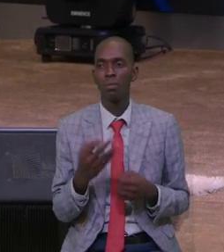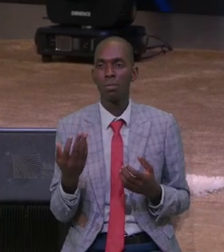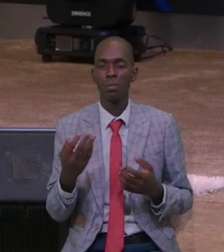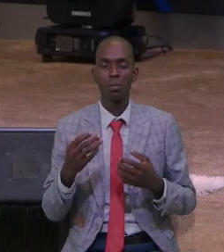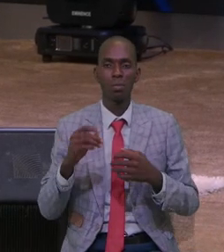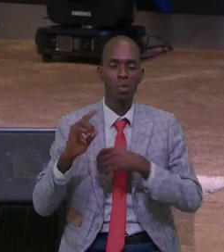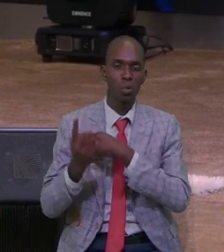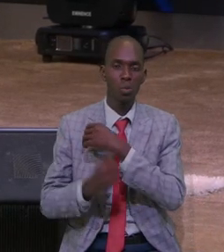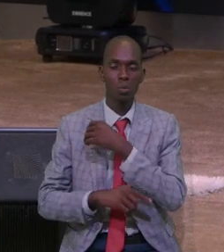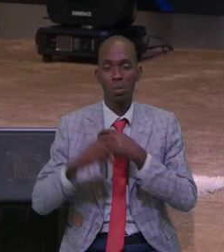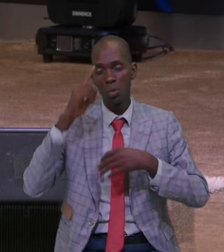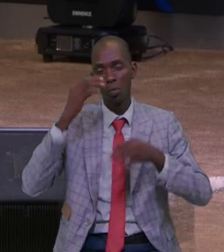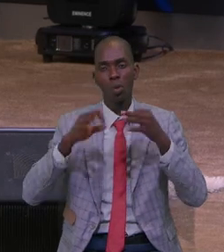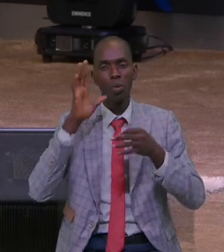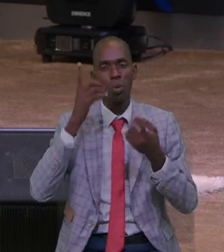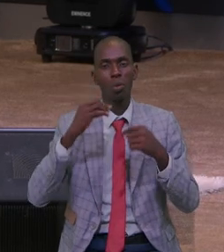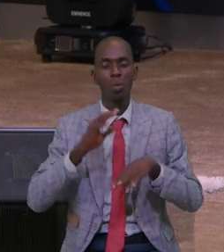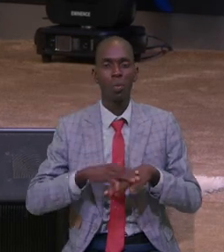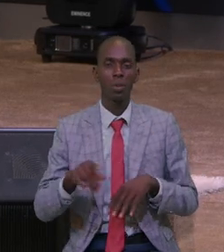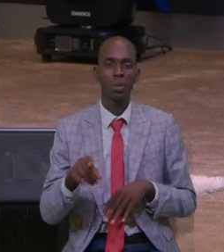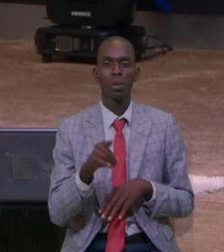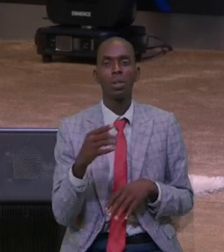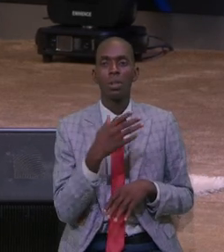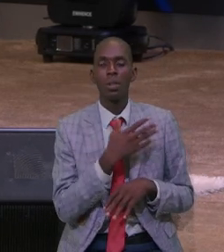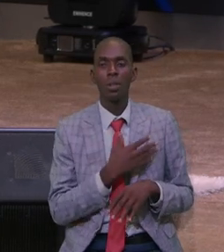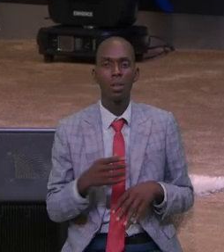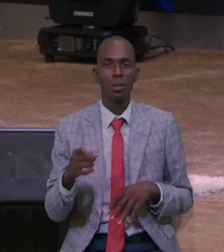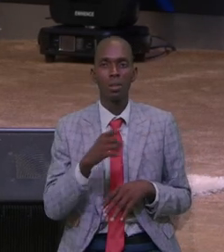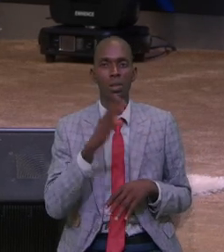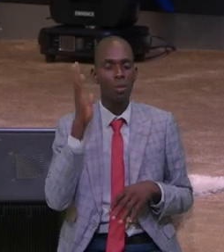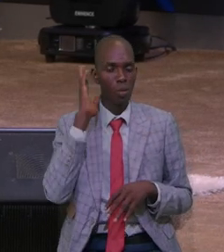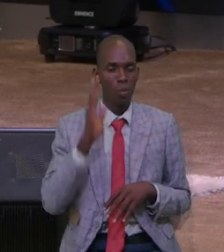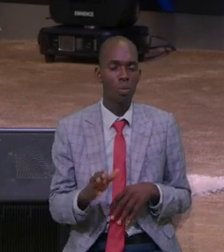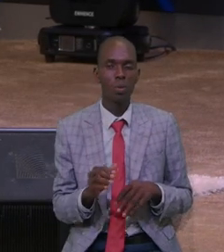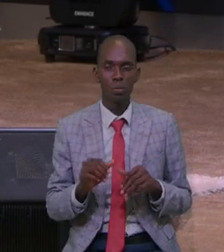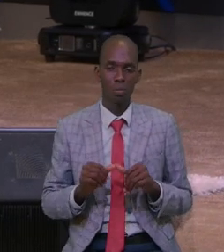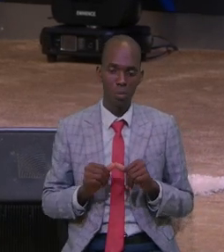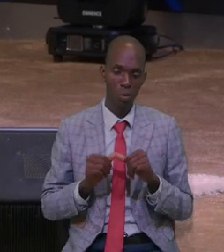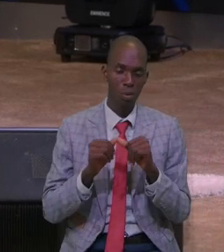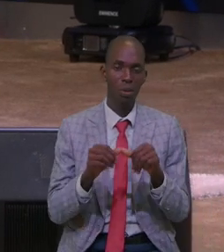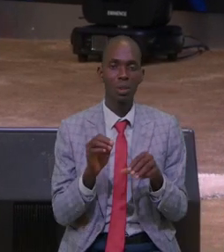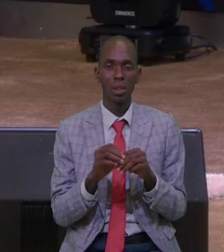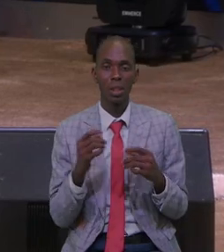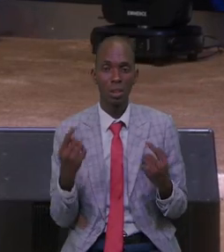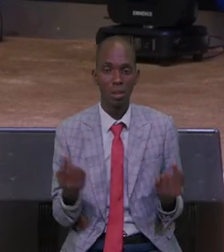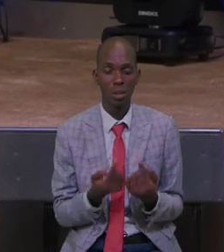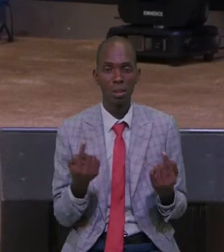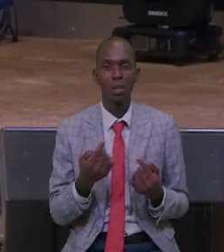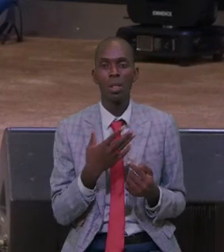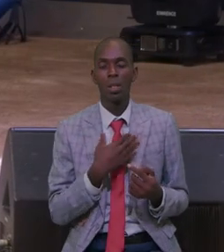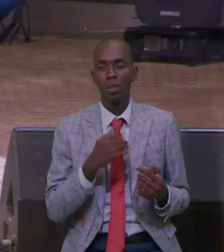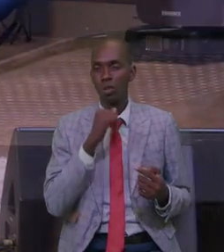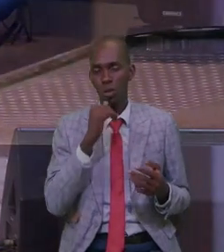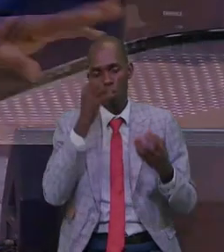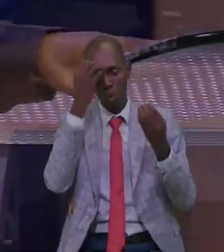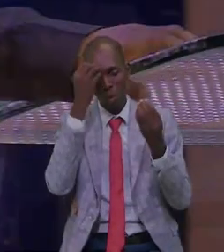rejected the love of God, and they remain lawless in their lifestyle. The day of God, that the